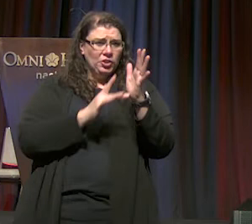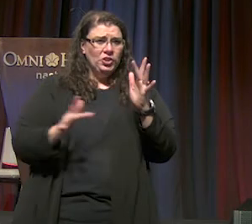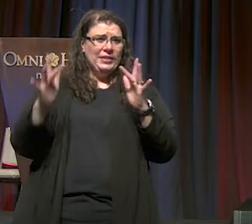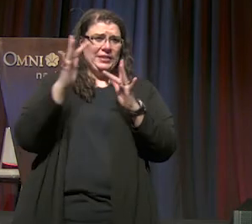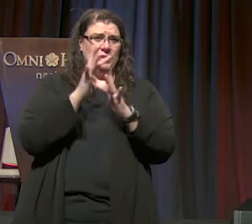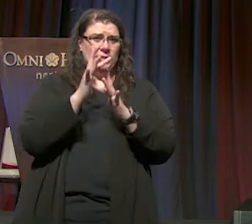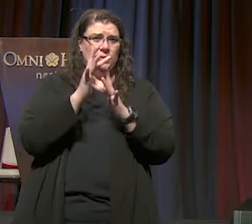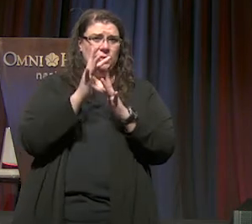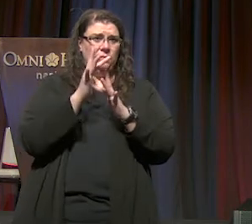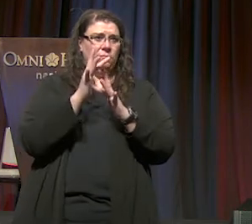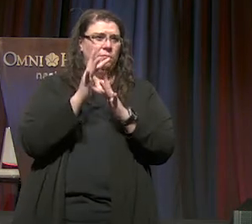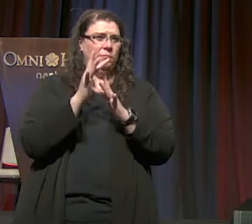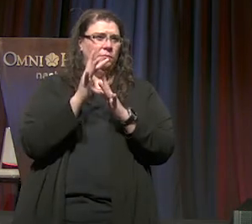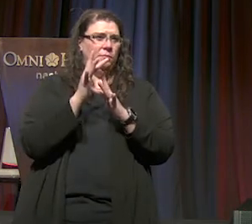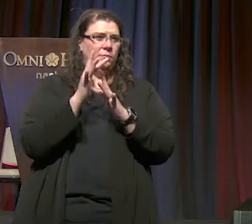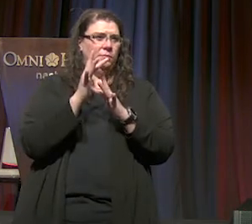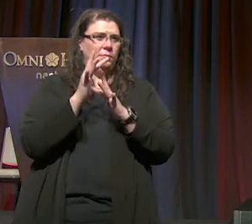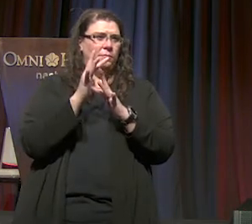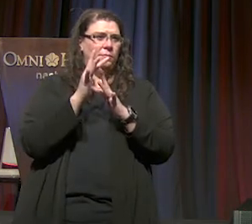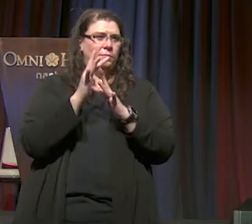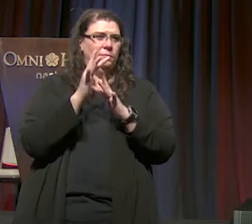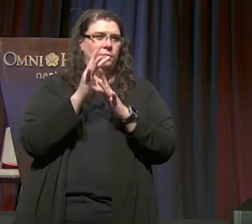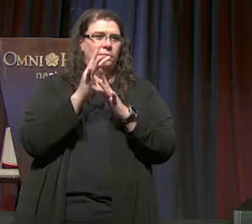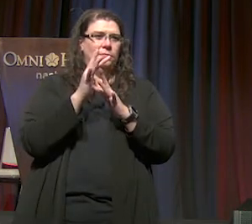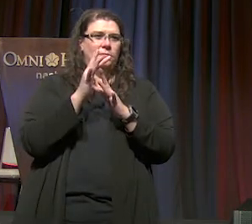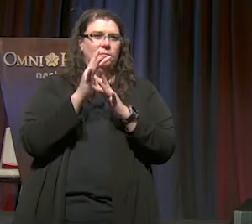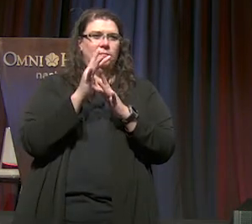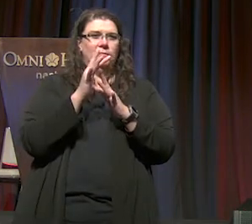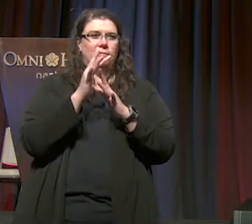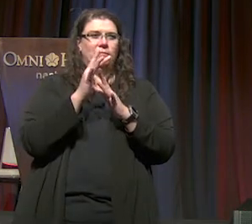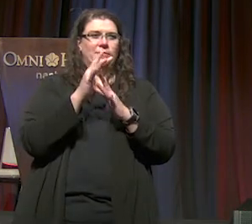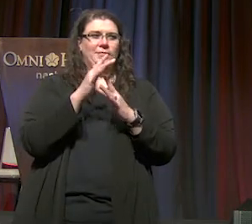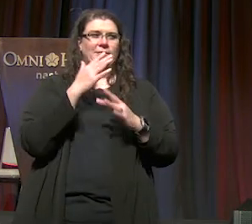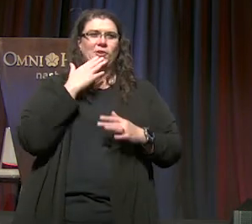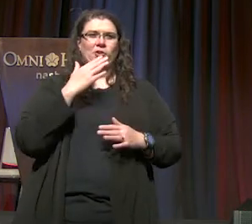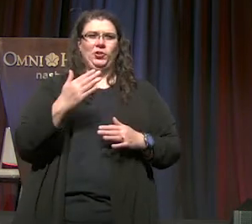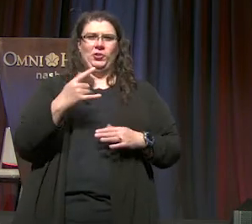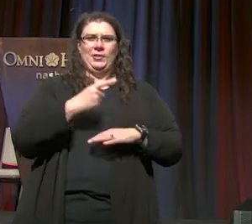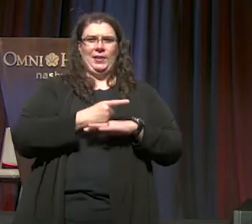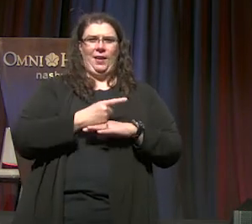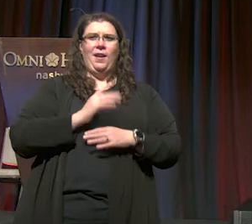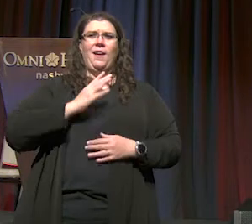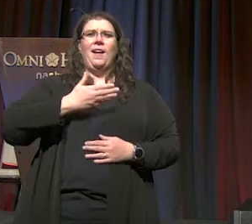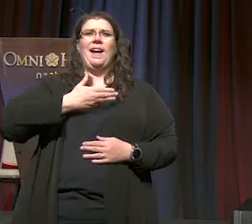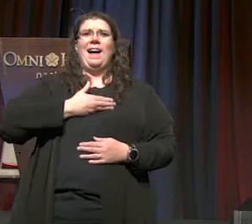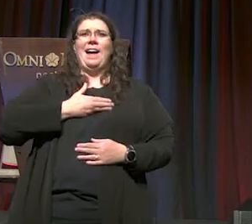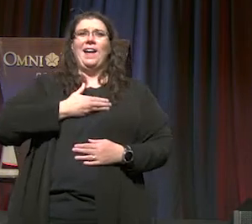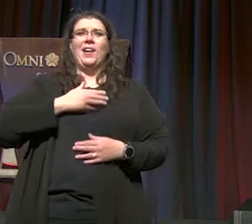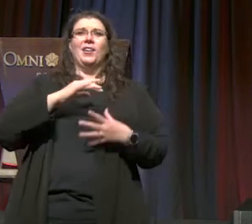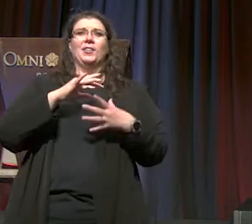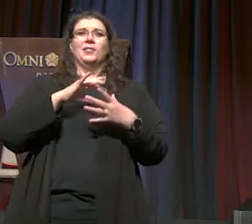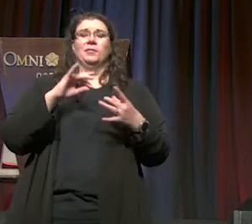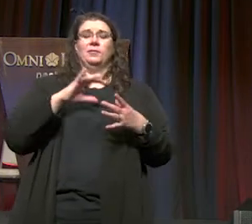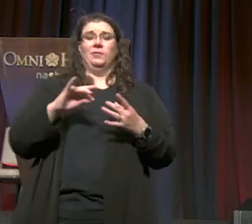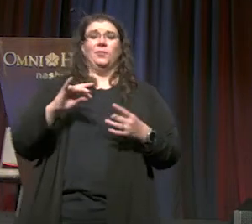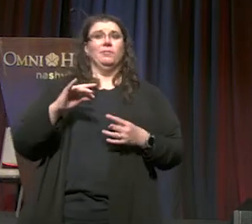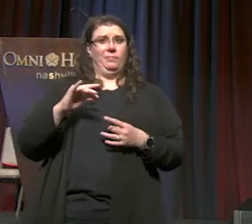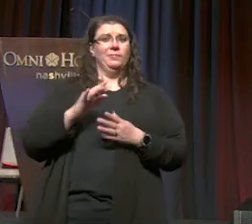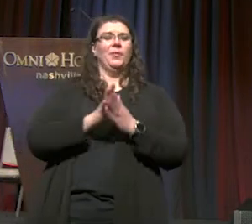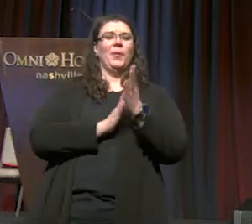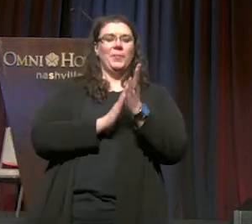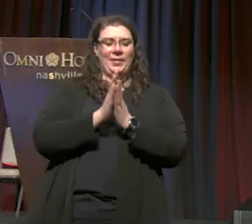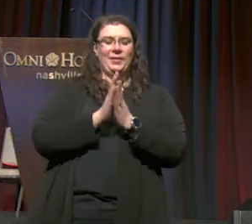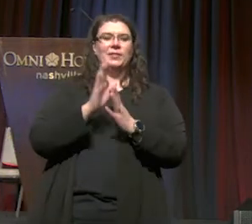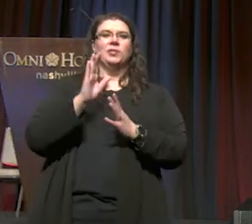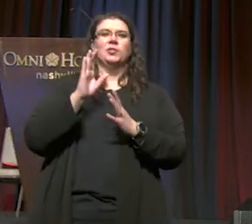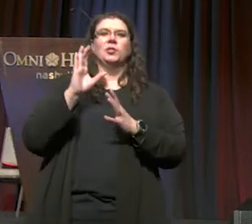good day to all. Our vision for the United Methodist Church in the Philippines. Our